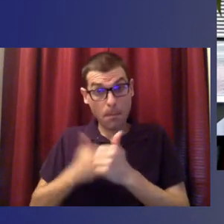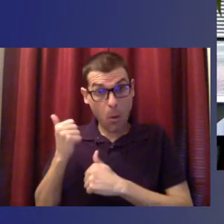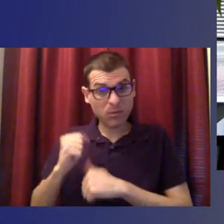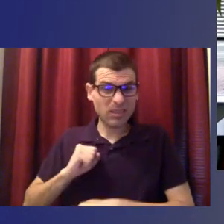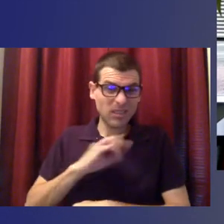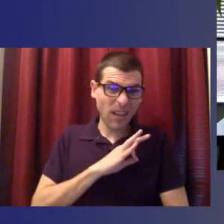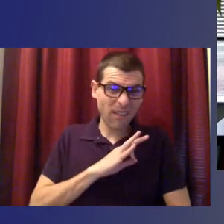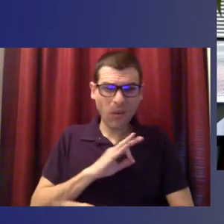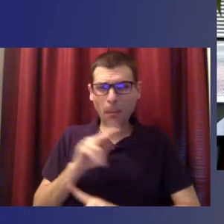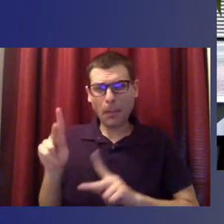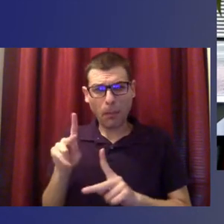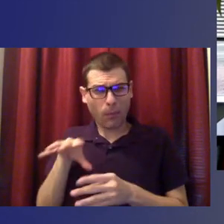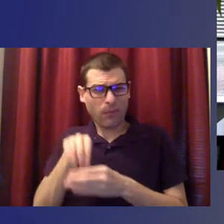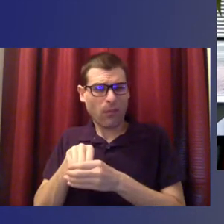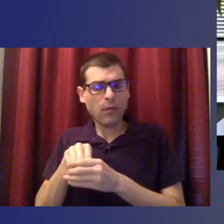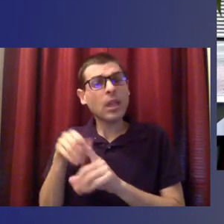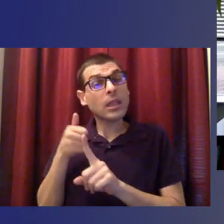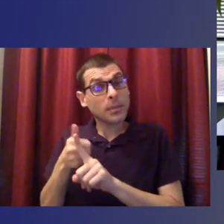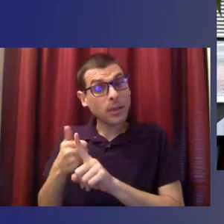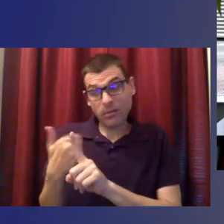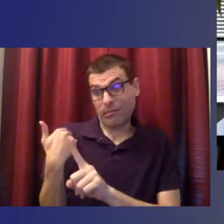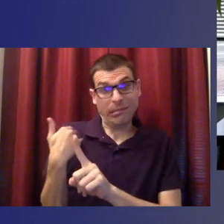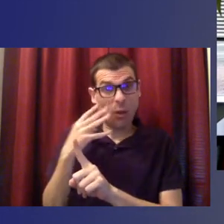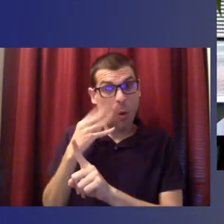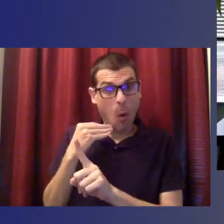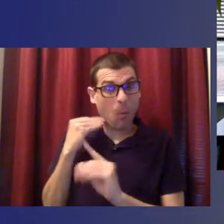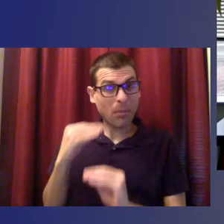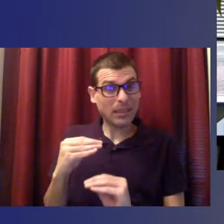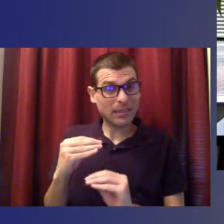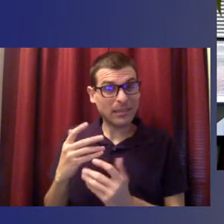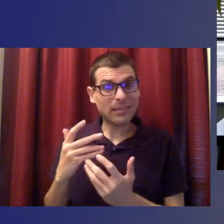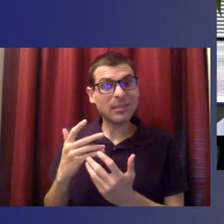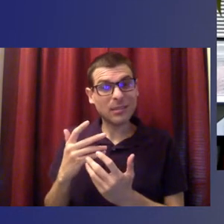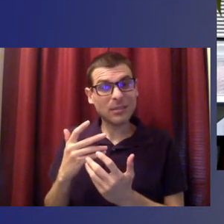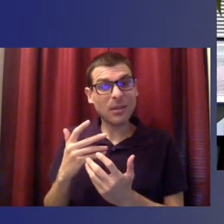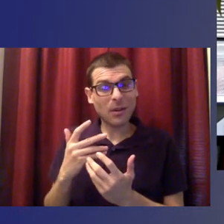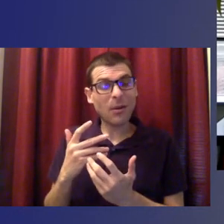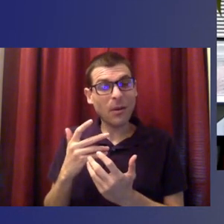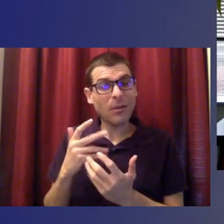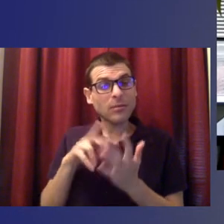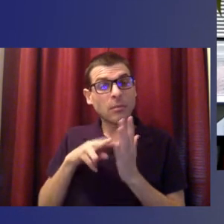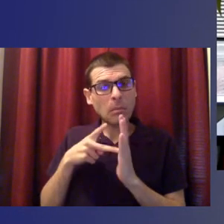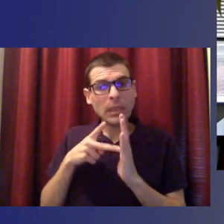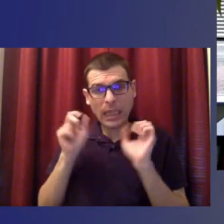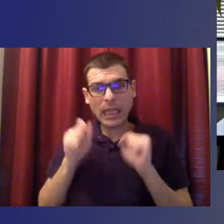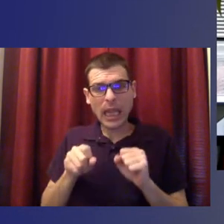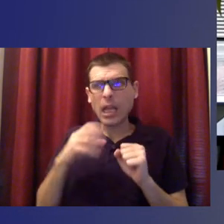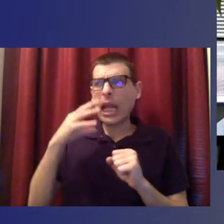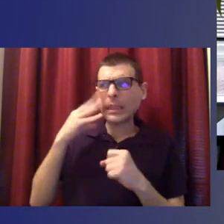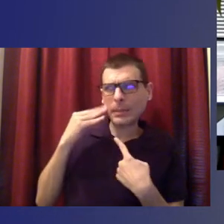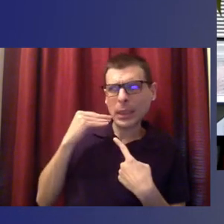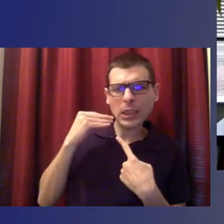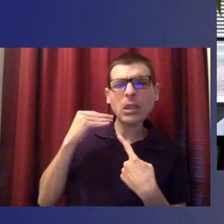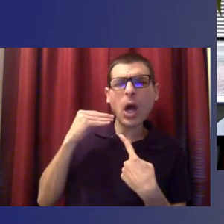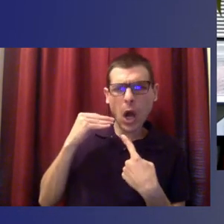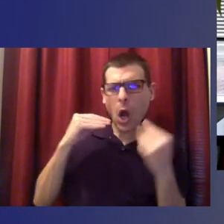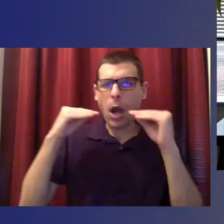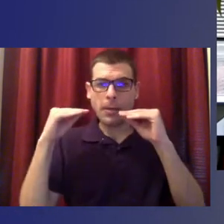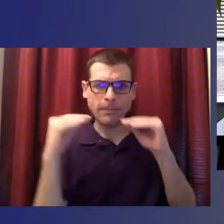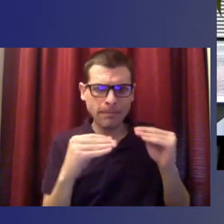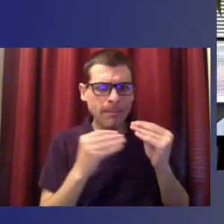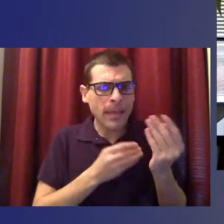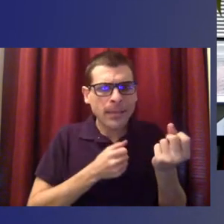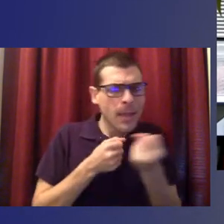so the housing services measure really smartly looks to the counties to develop their